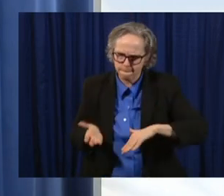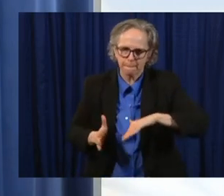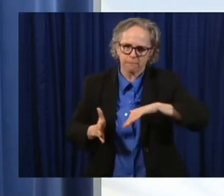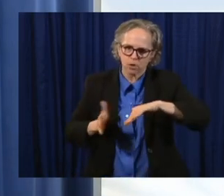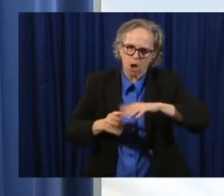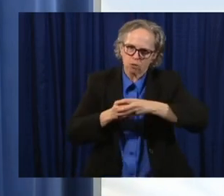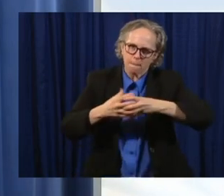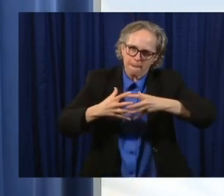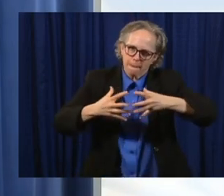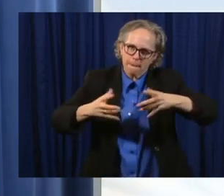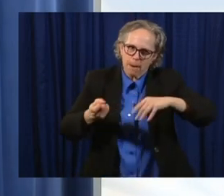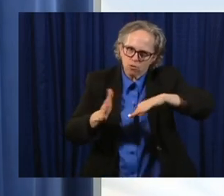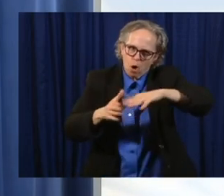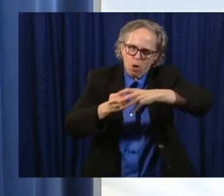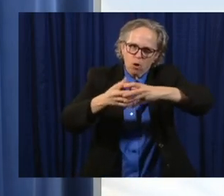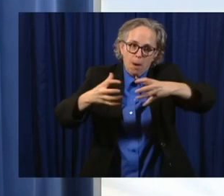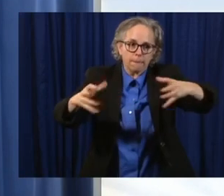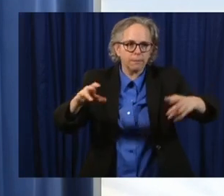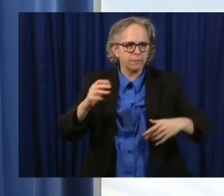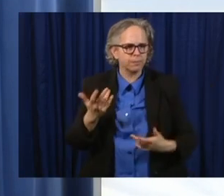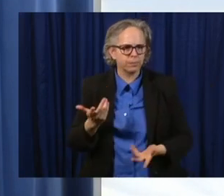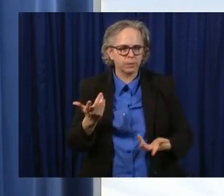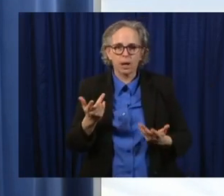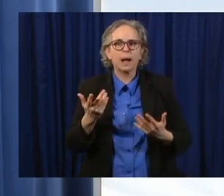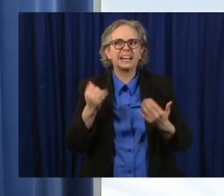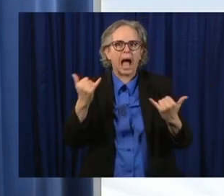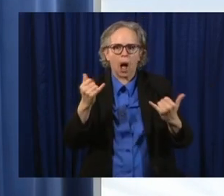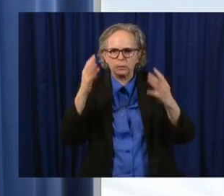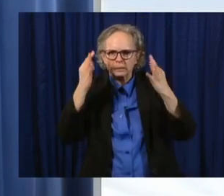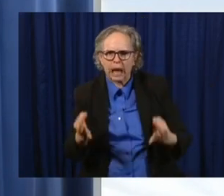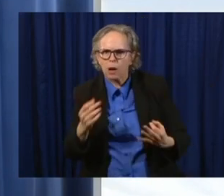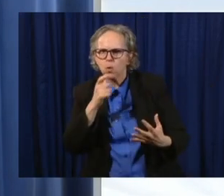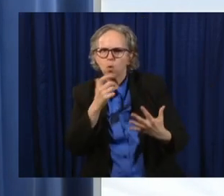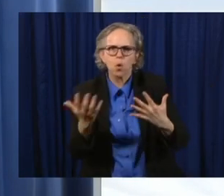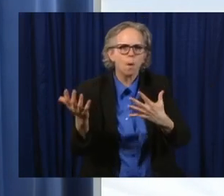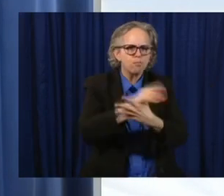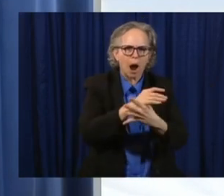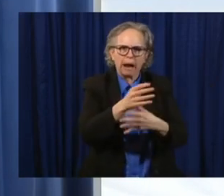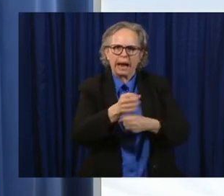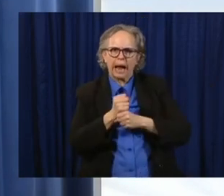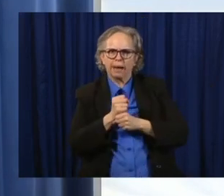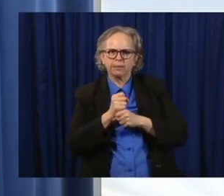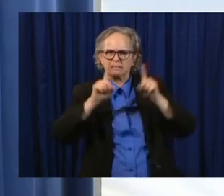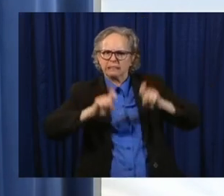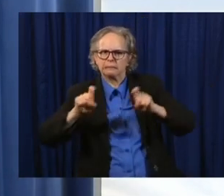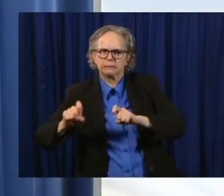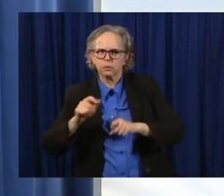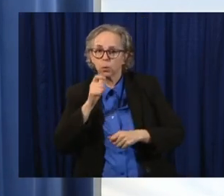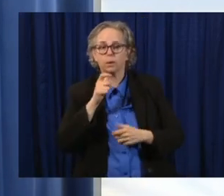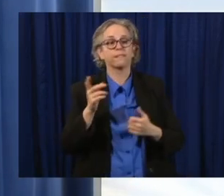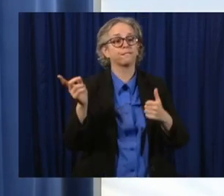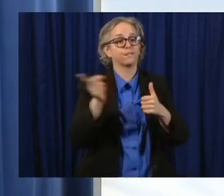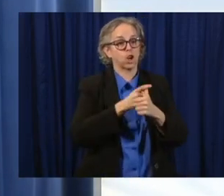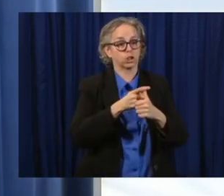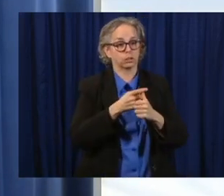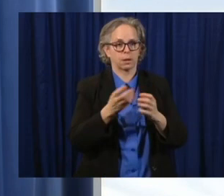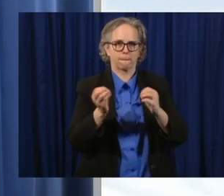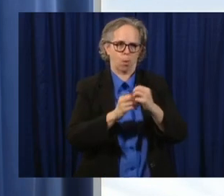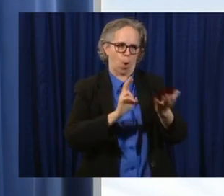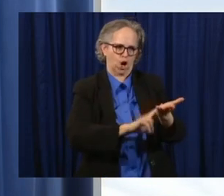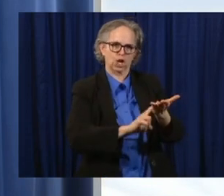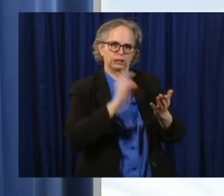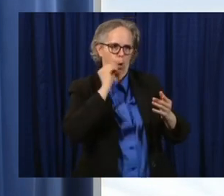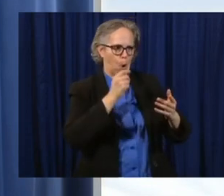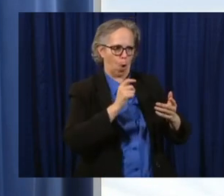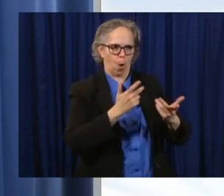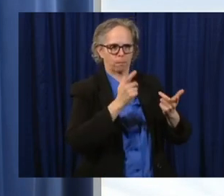areas. We will have a greater ability to go into more nursing homes, do sampling in